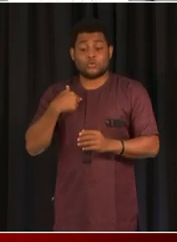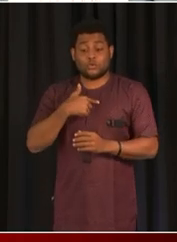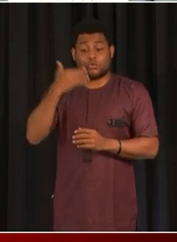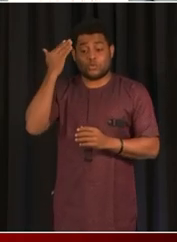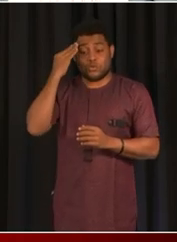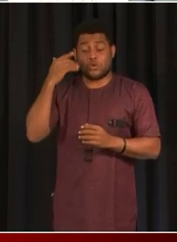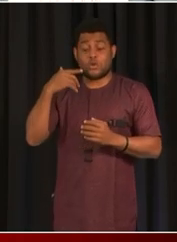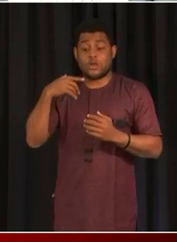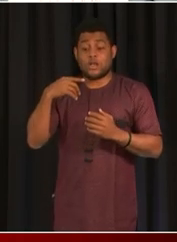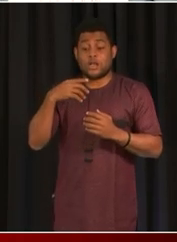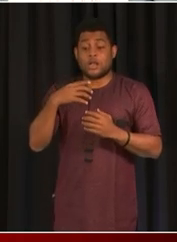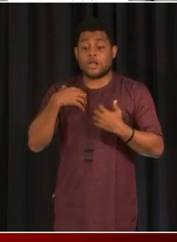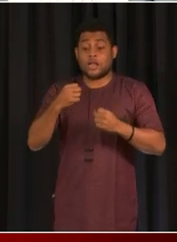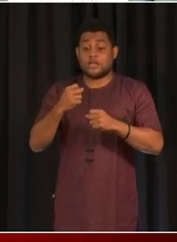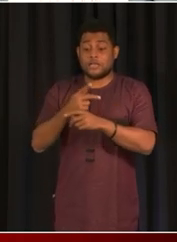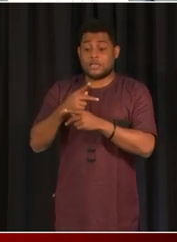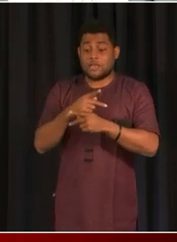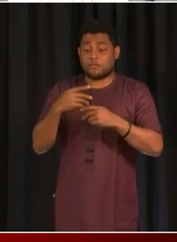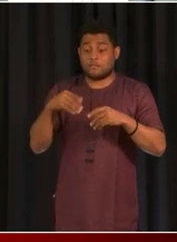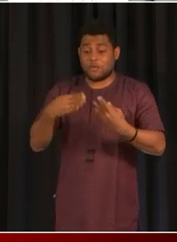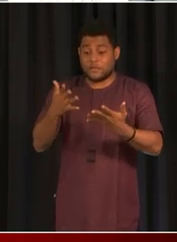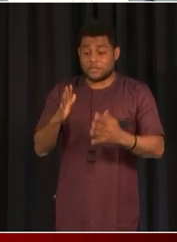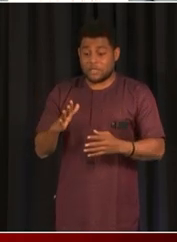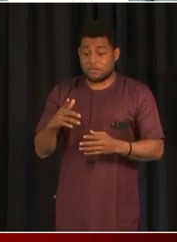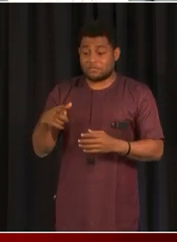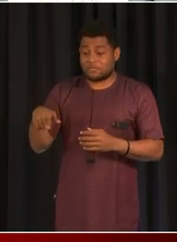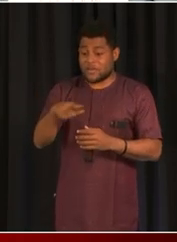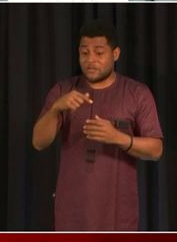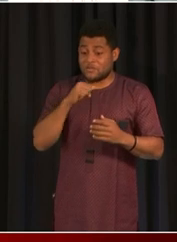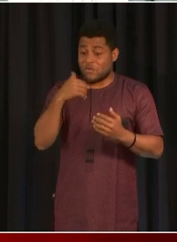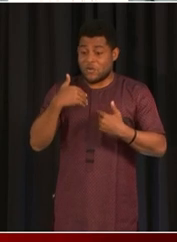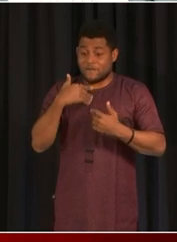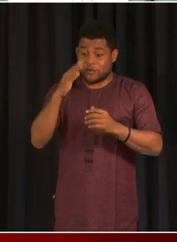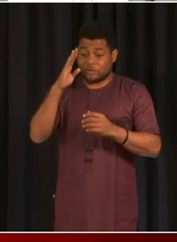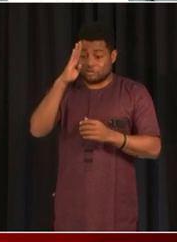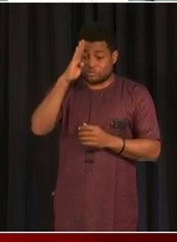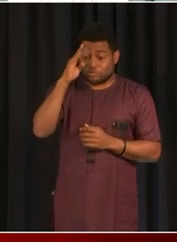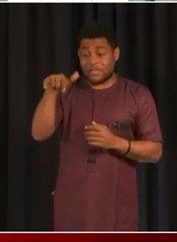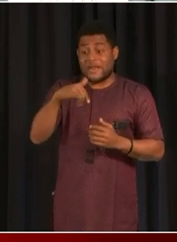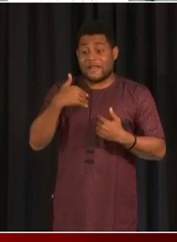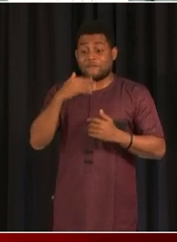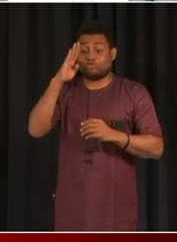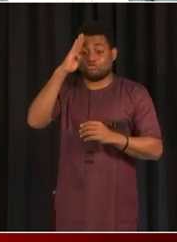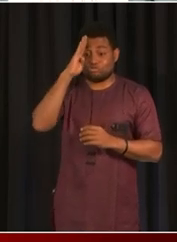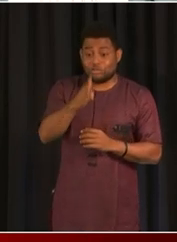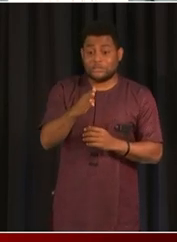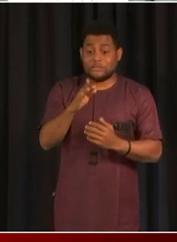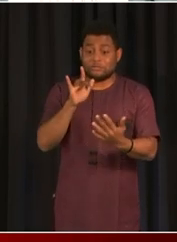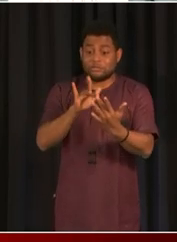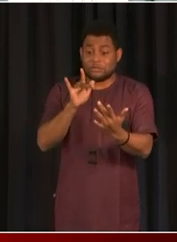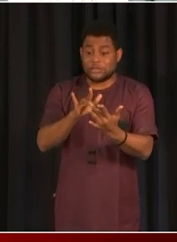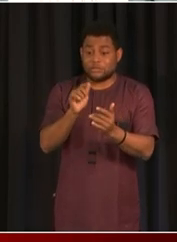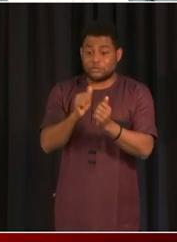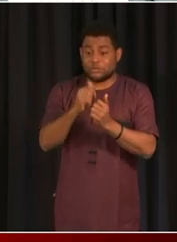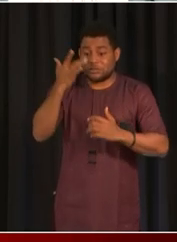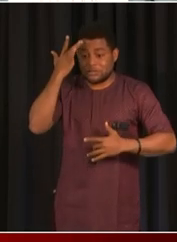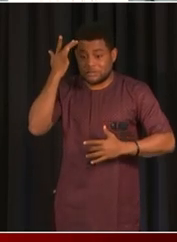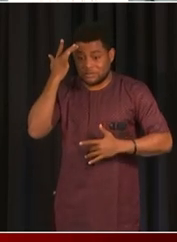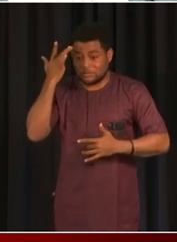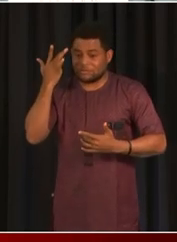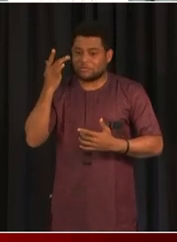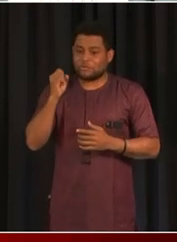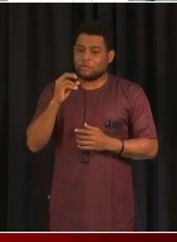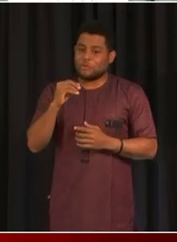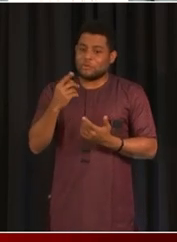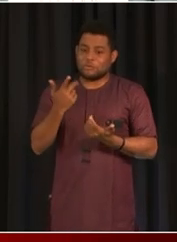some of the most direct contact with individuals. Transmission risk is higher during healthcare